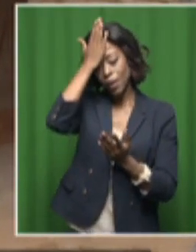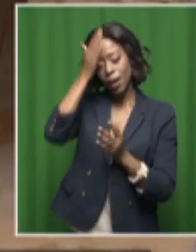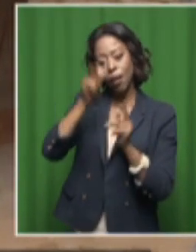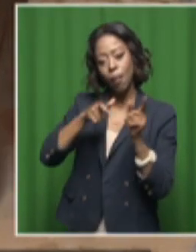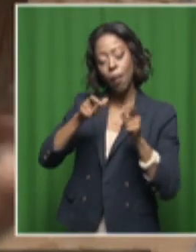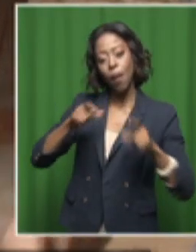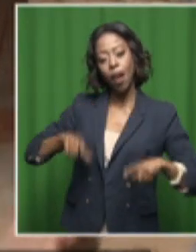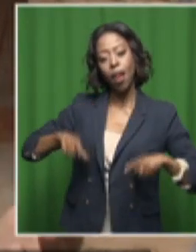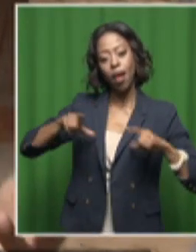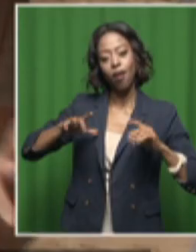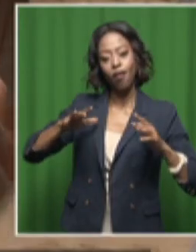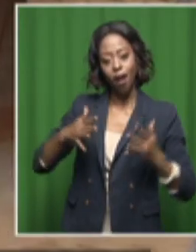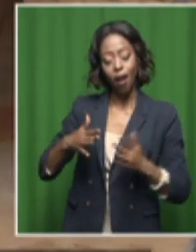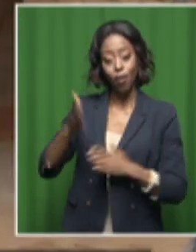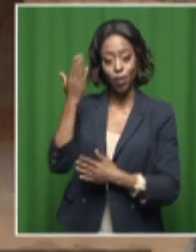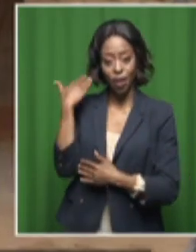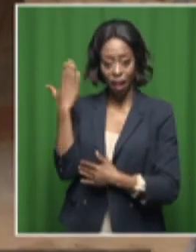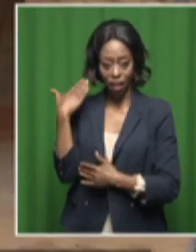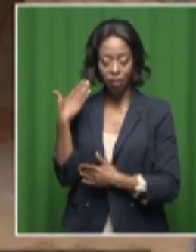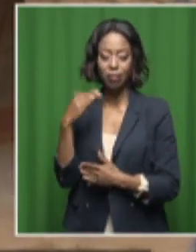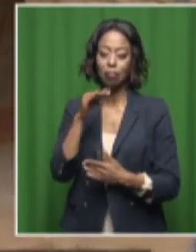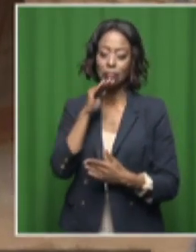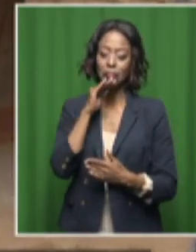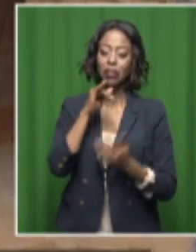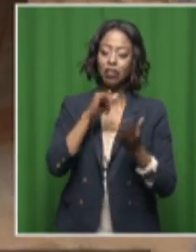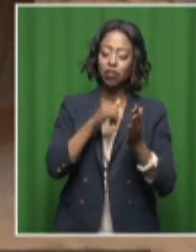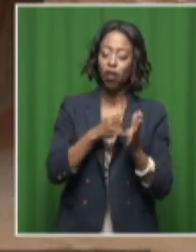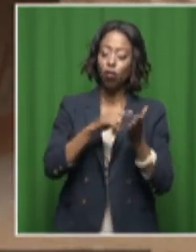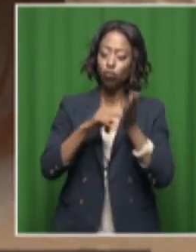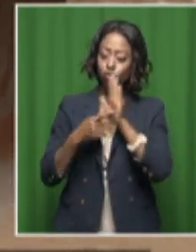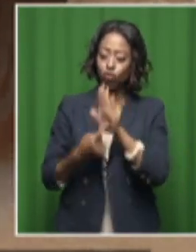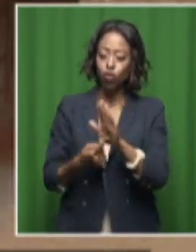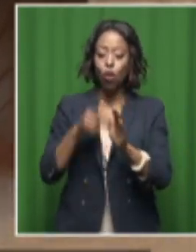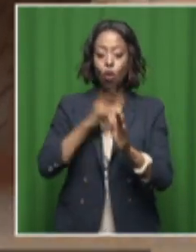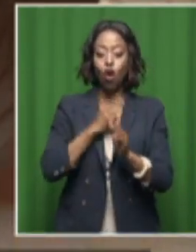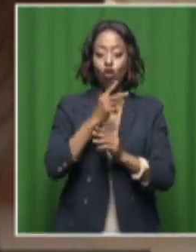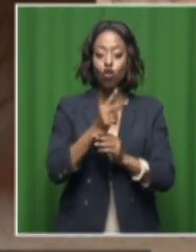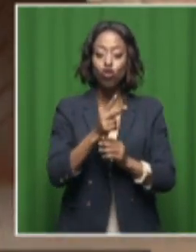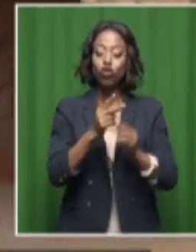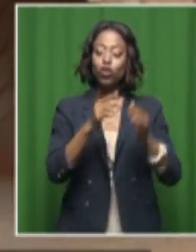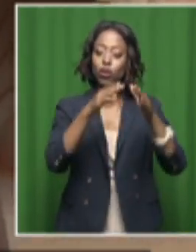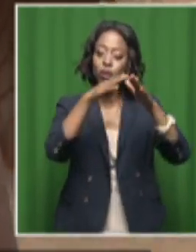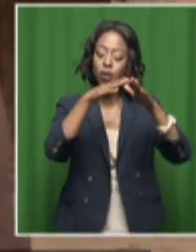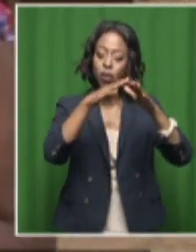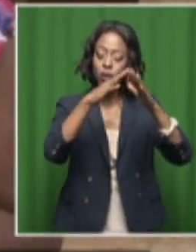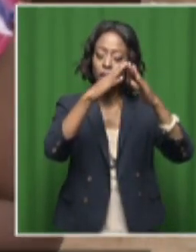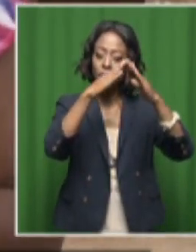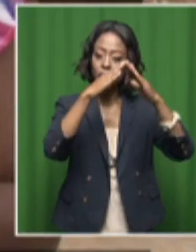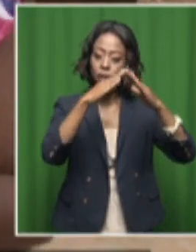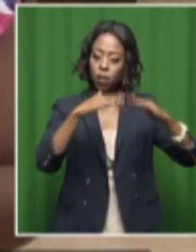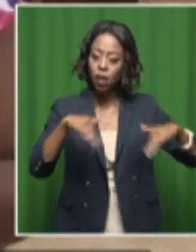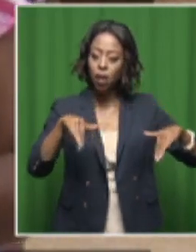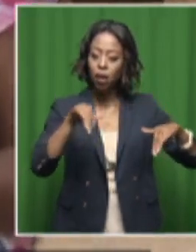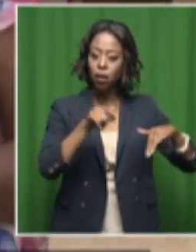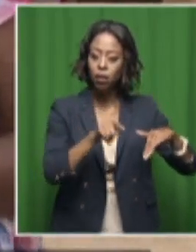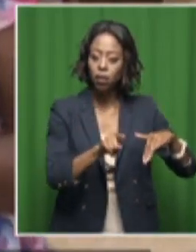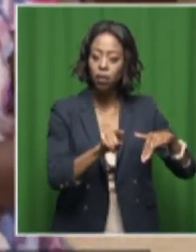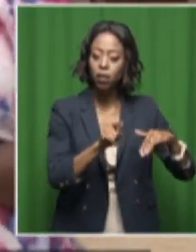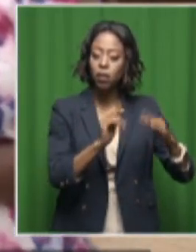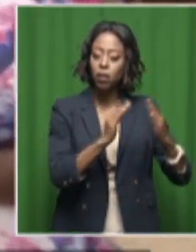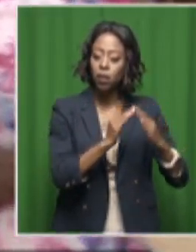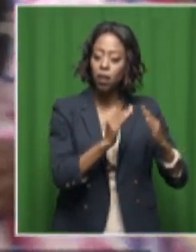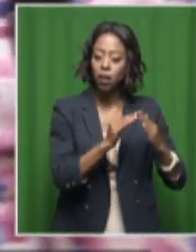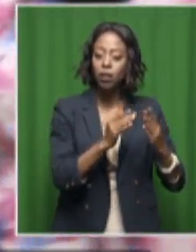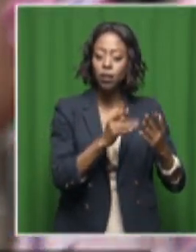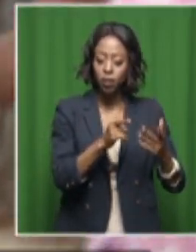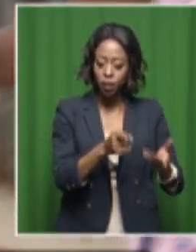lived, in historic times. So it's just a depiction of, as you can see, the little huts here, and I'm not sure if Edric can